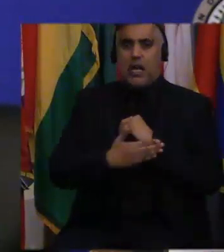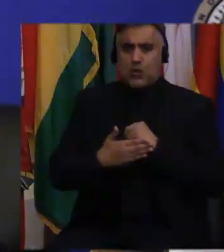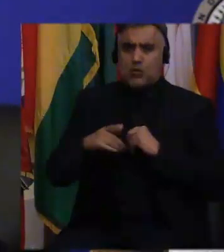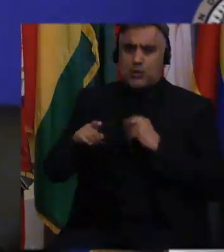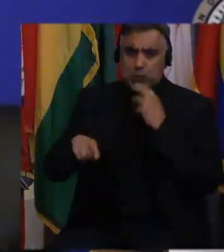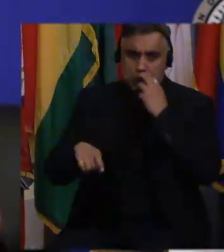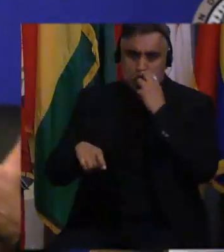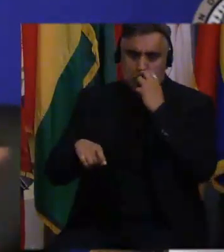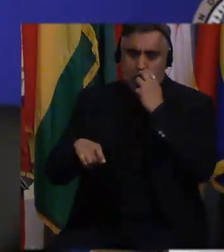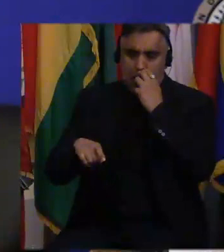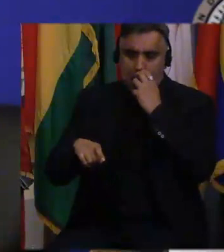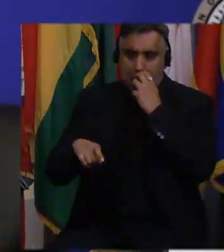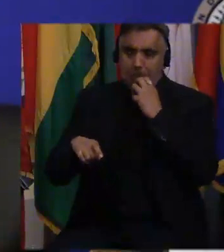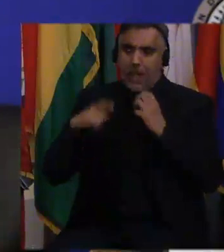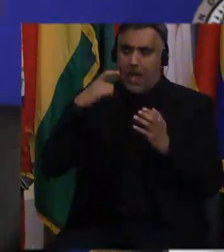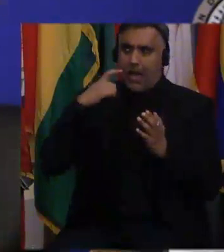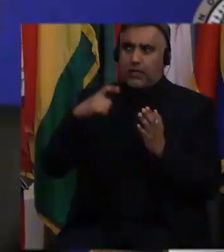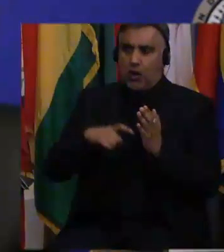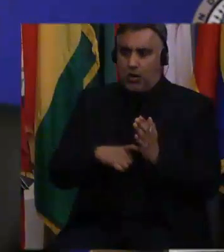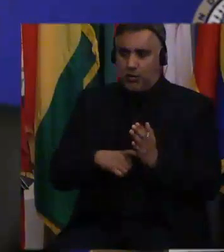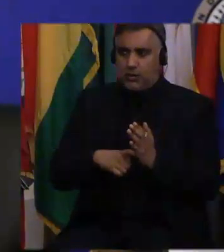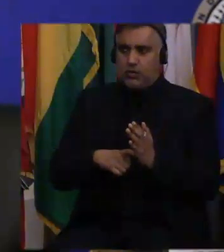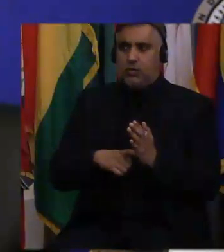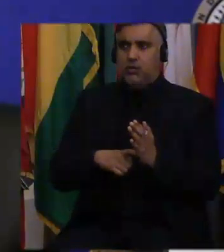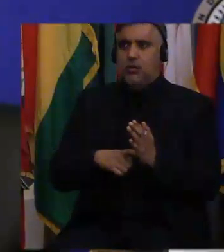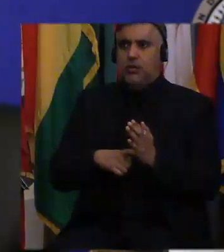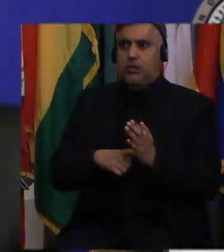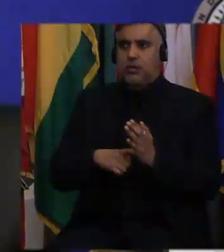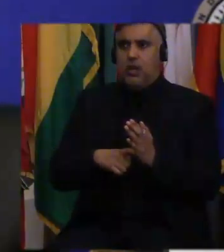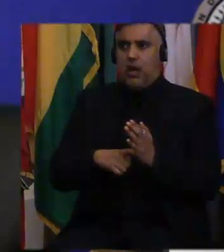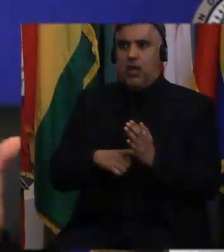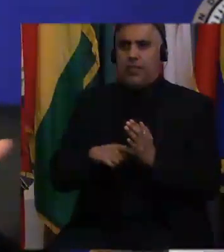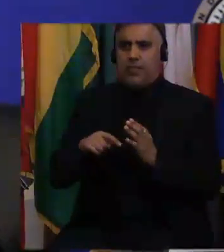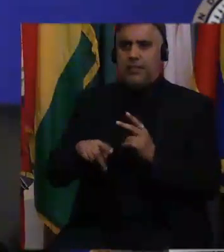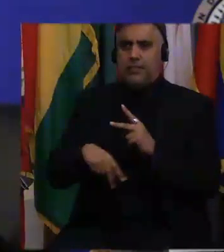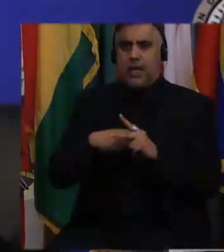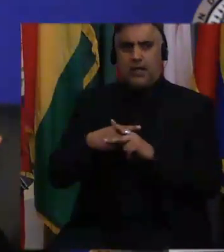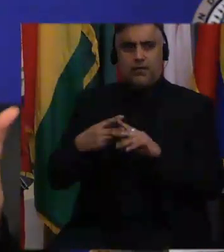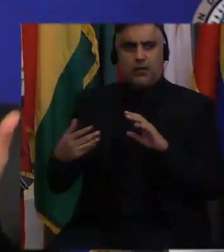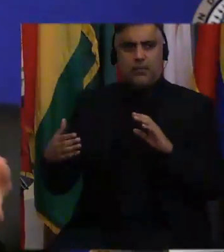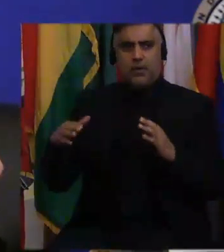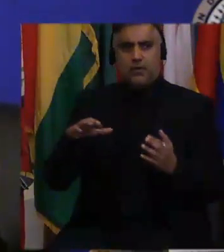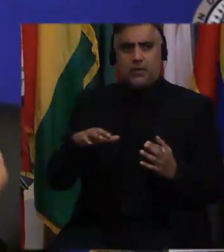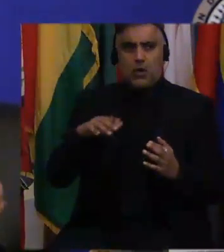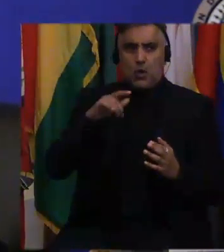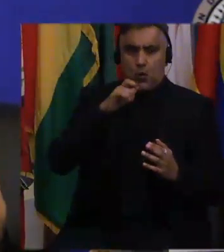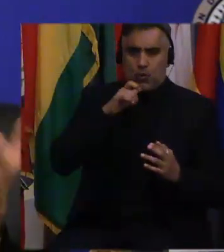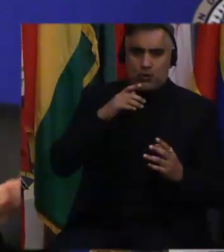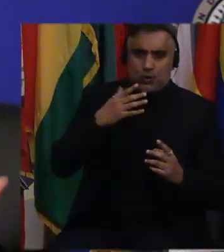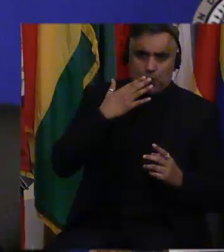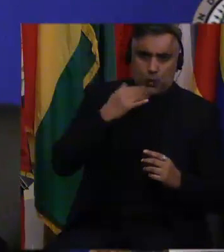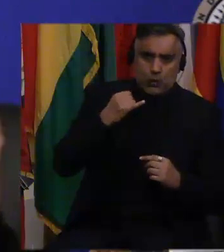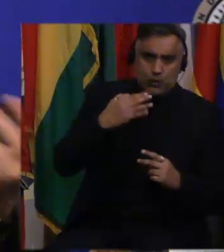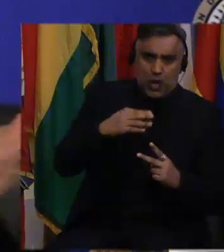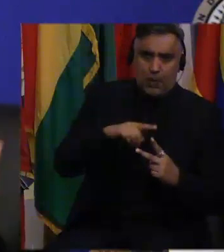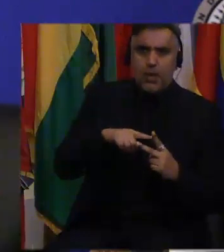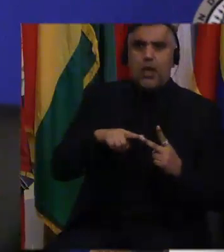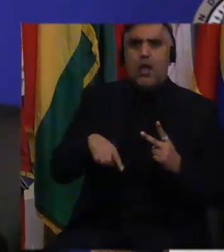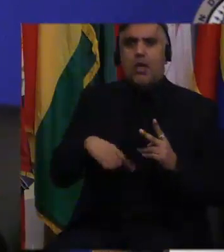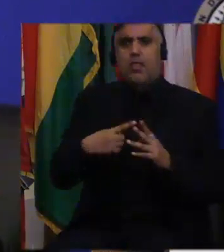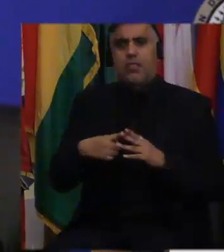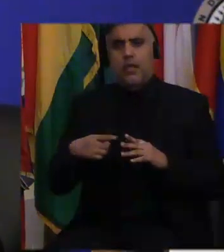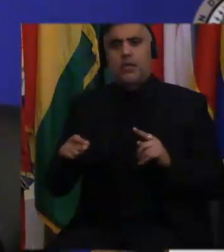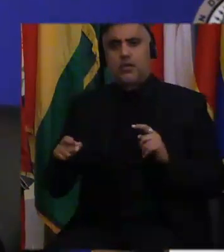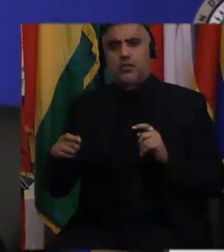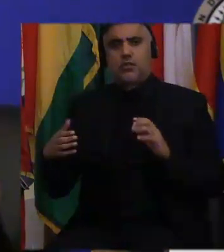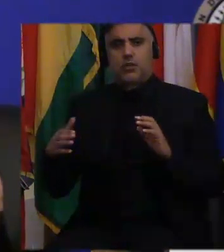should really acknowledge with this kind of comparison who is doing good job, and then they should